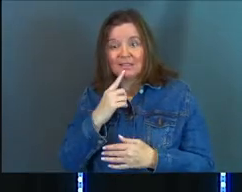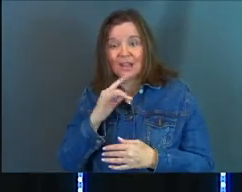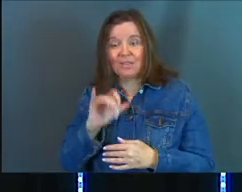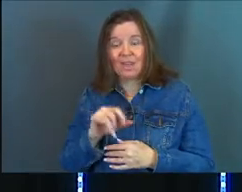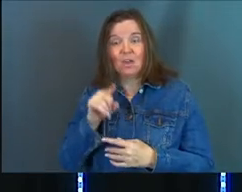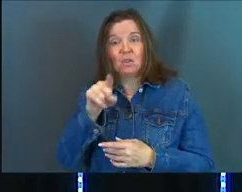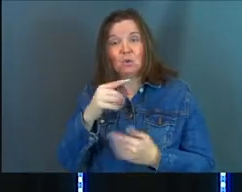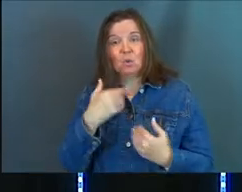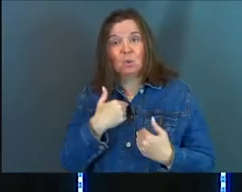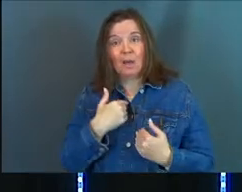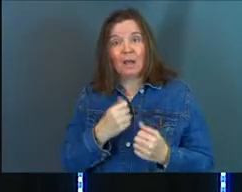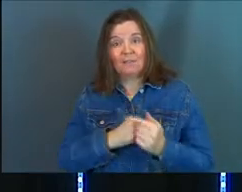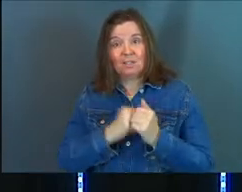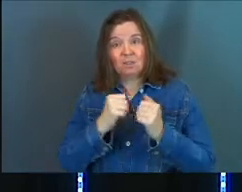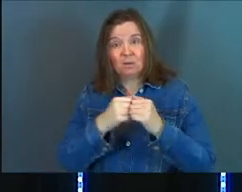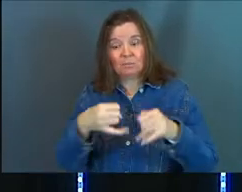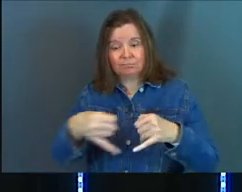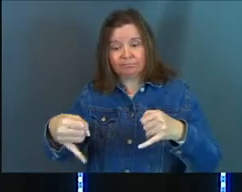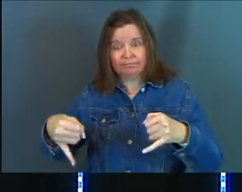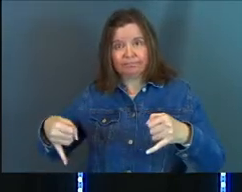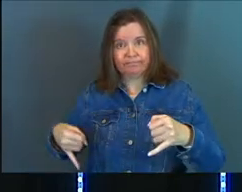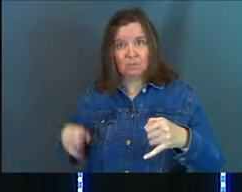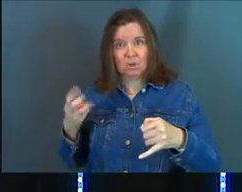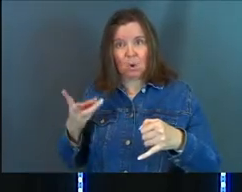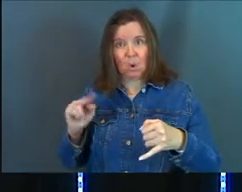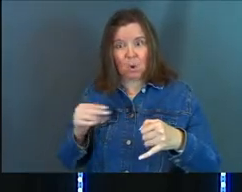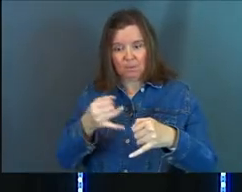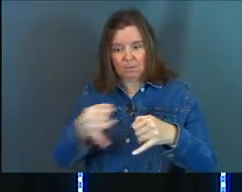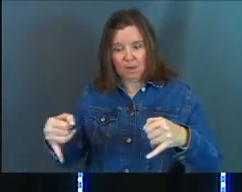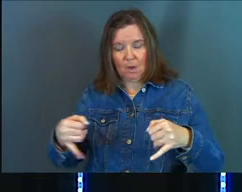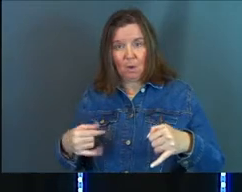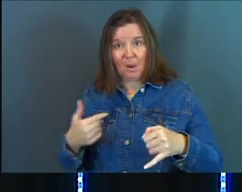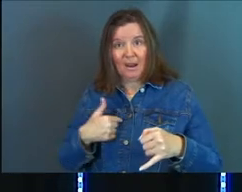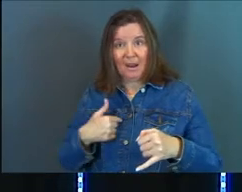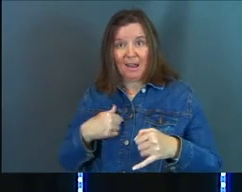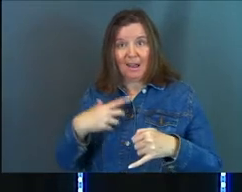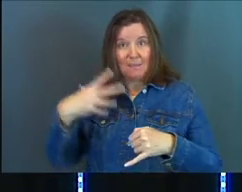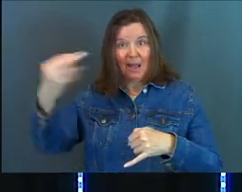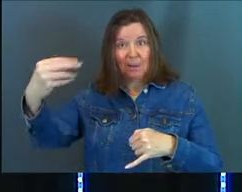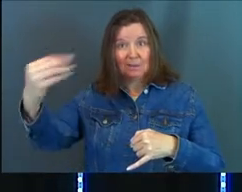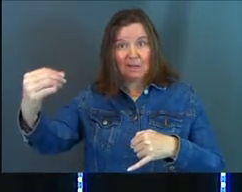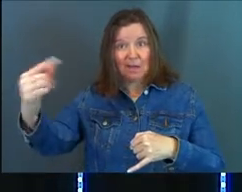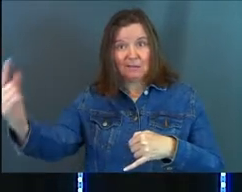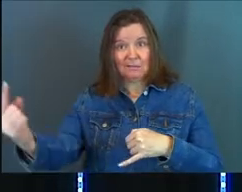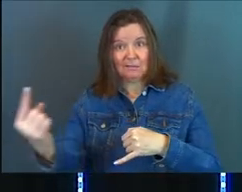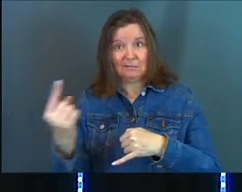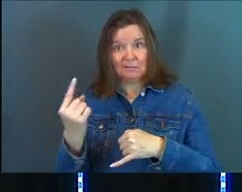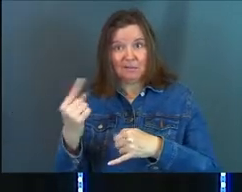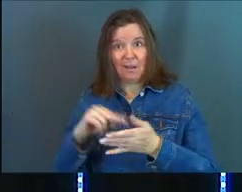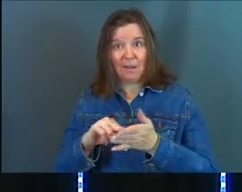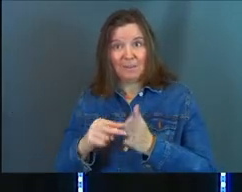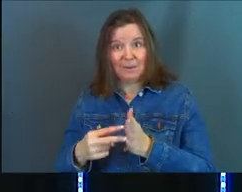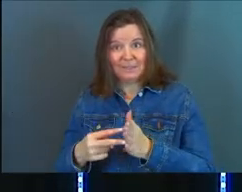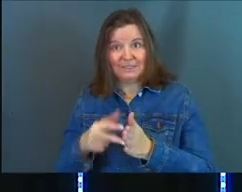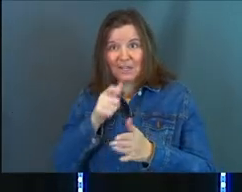is that you have a structure around you. You have your own jurisdiction, and I stand outside of it on